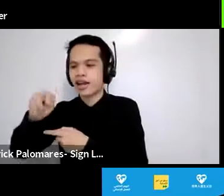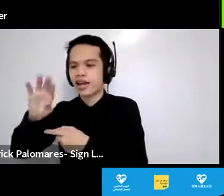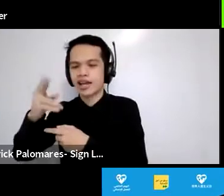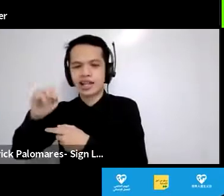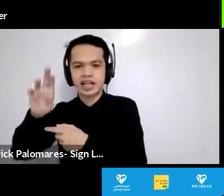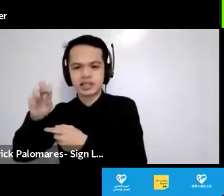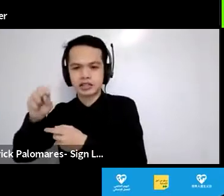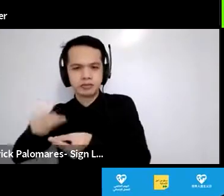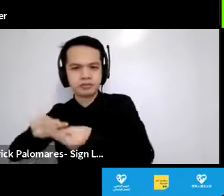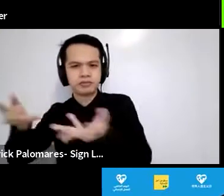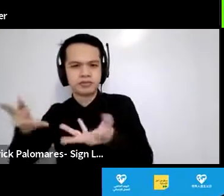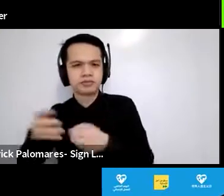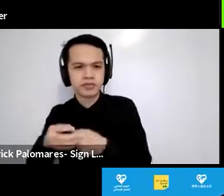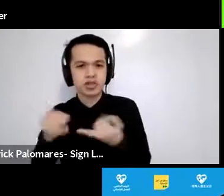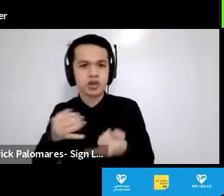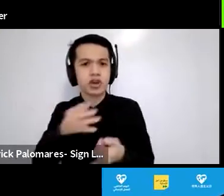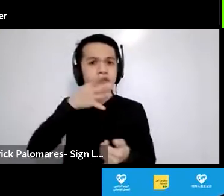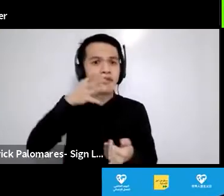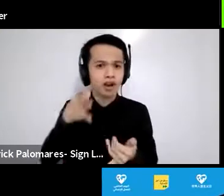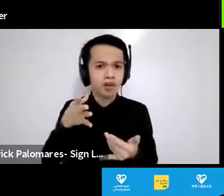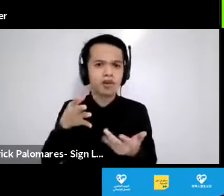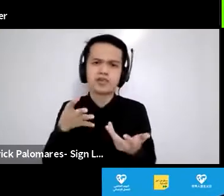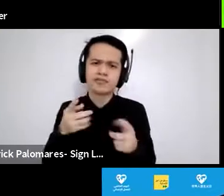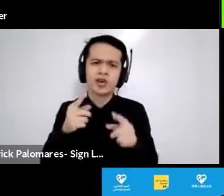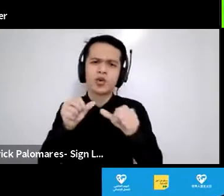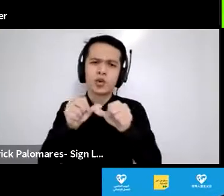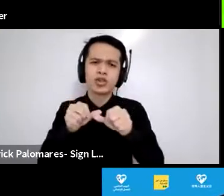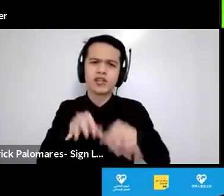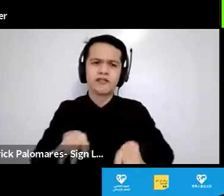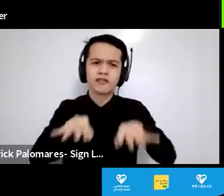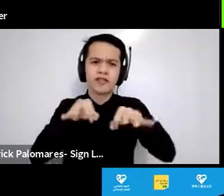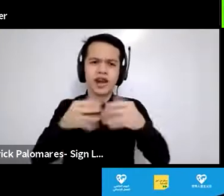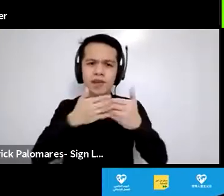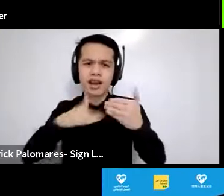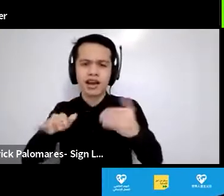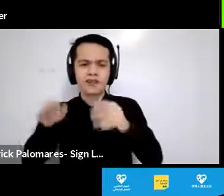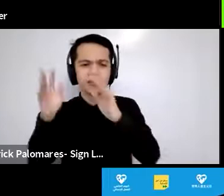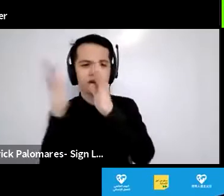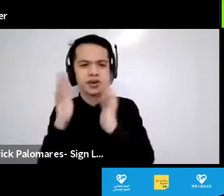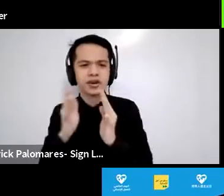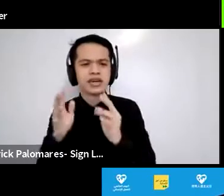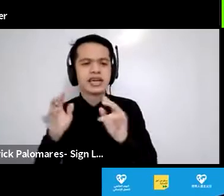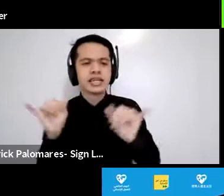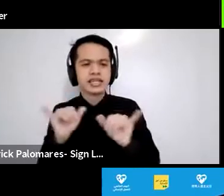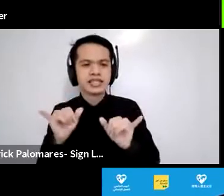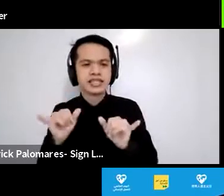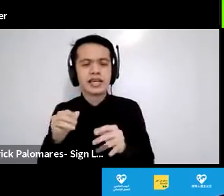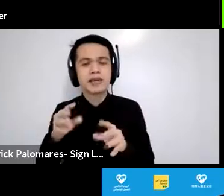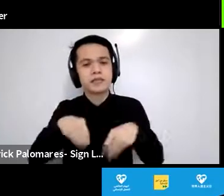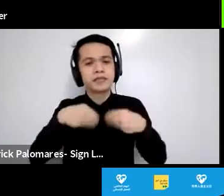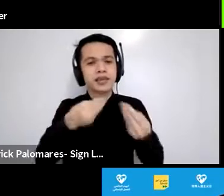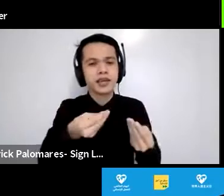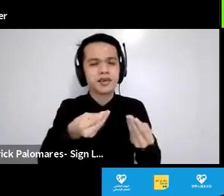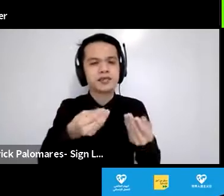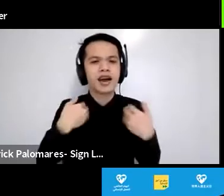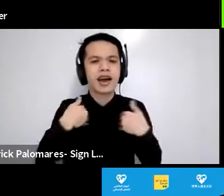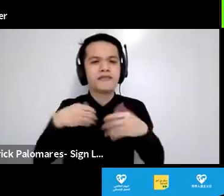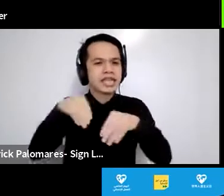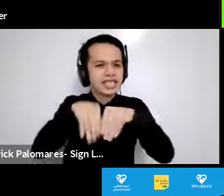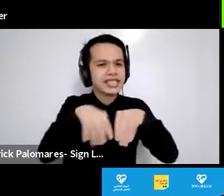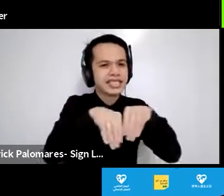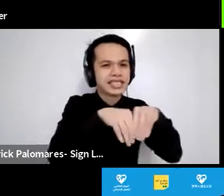With farmers still flooded after the typhoon, and response provided the farmers vegetable seedlings that could be